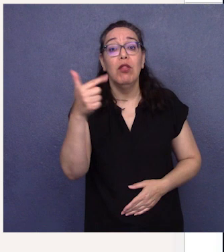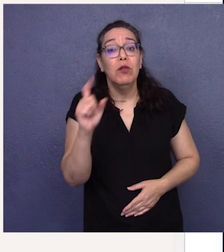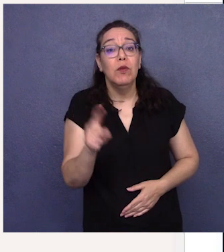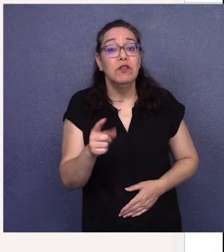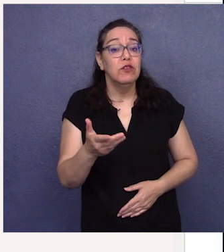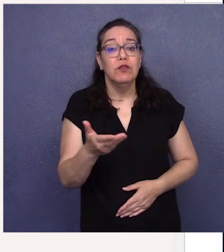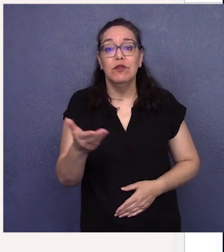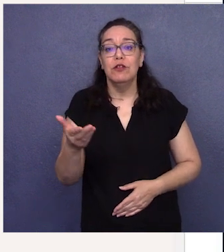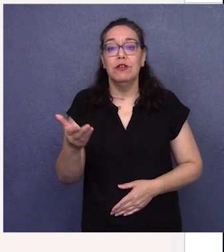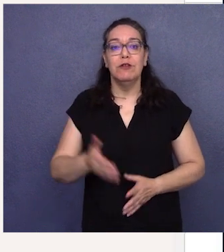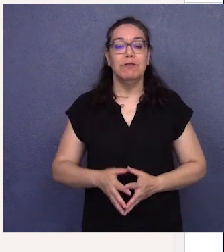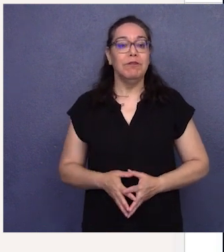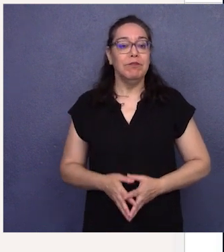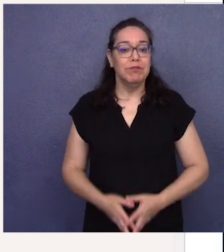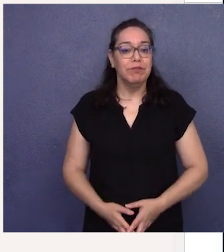questions?